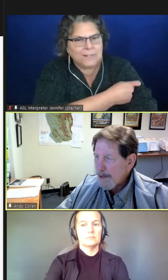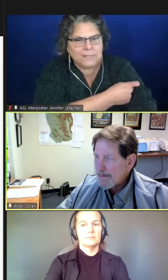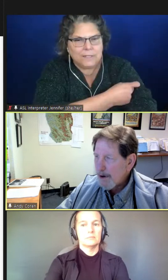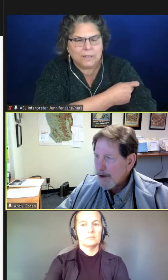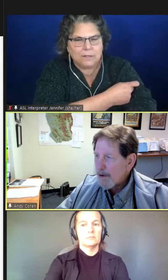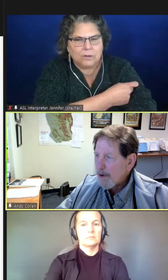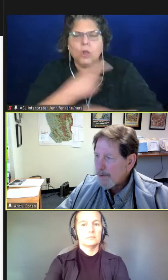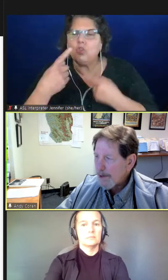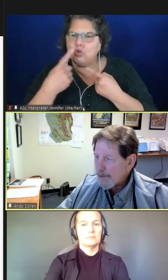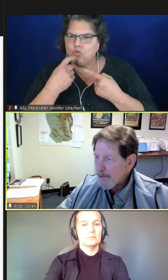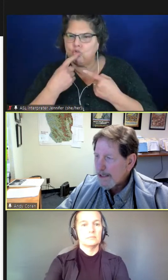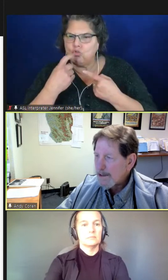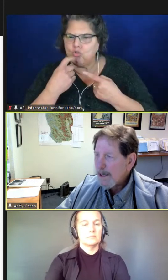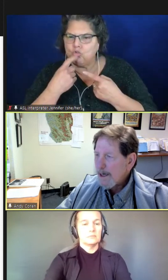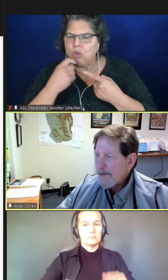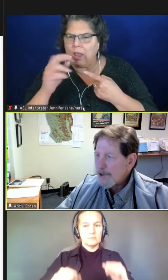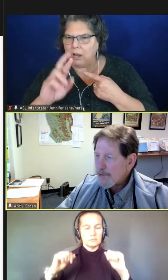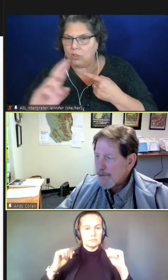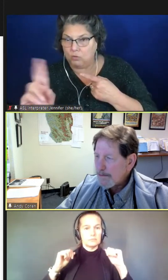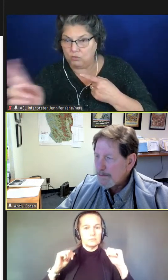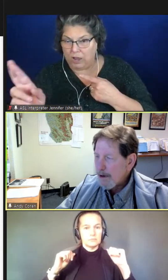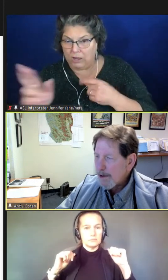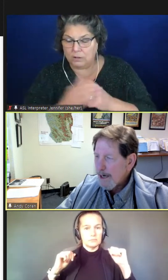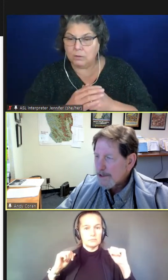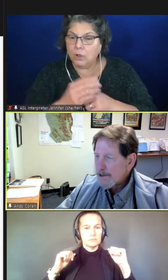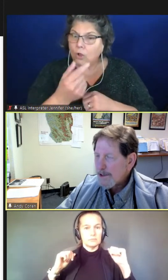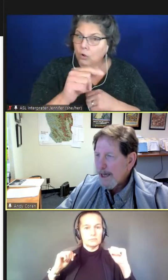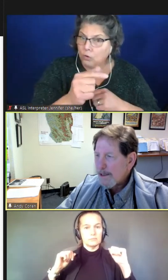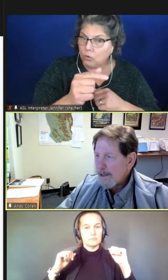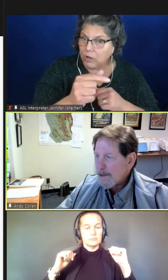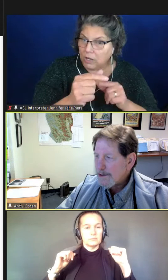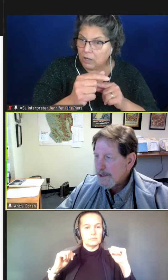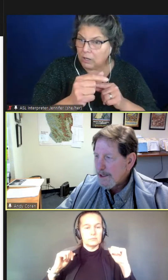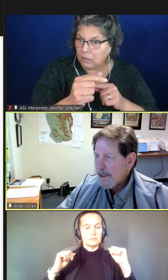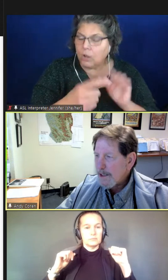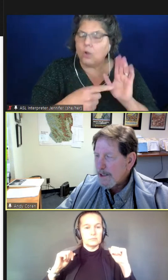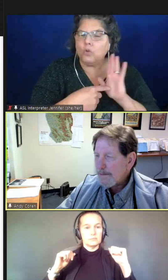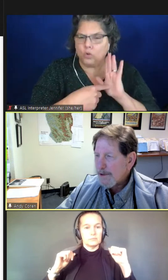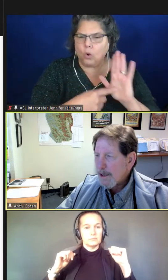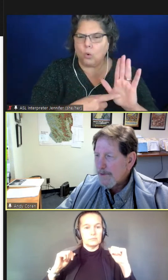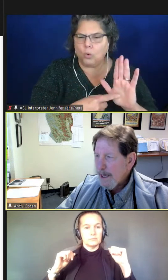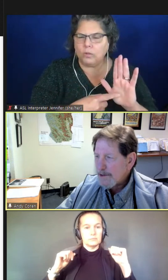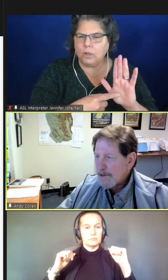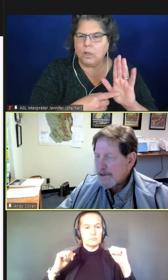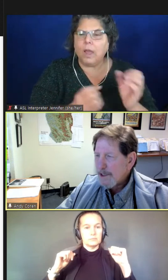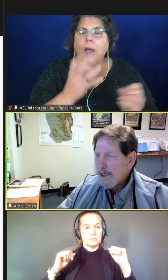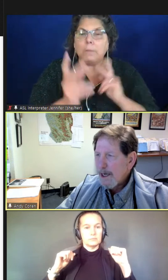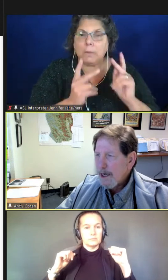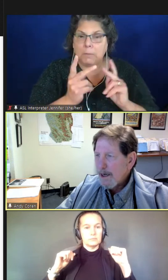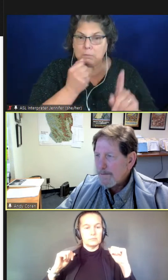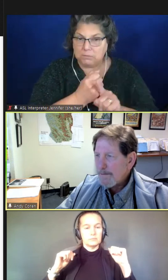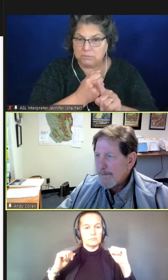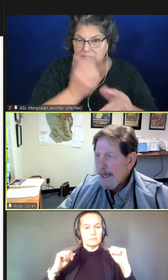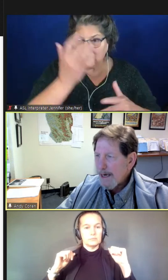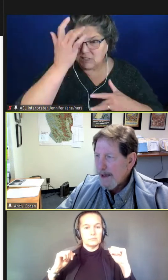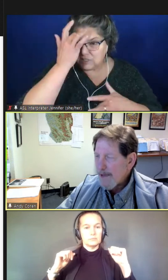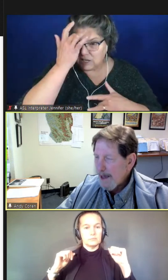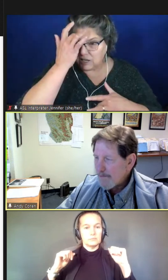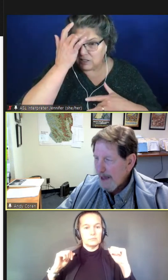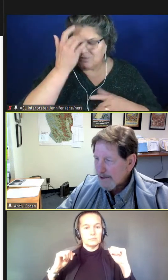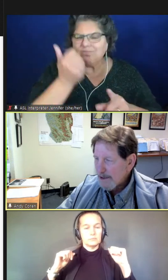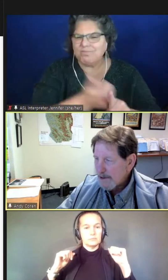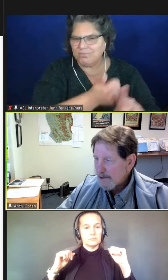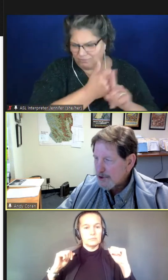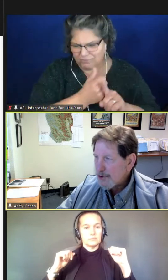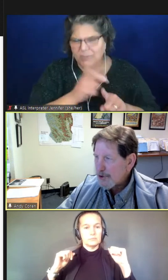on the red bar all the way on the right. And the green bar next to that is the number of cases that have